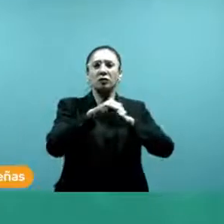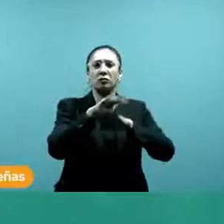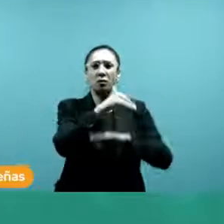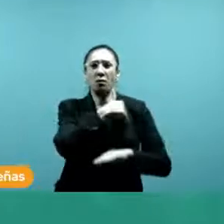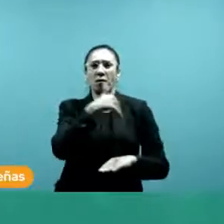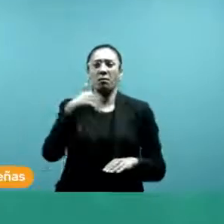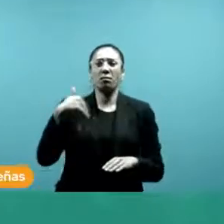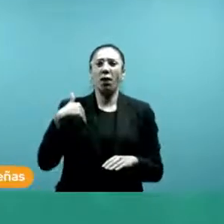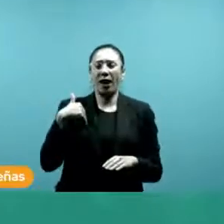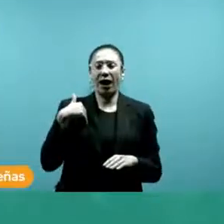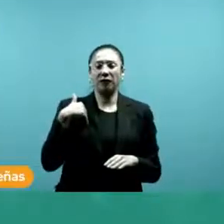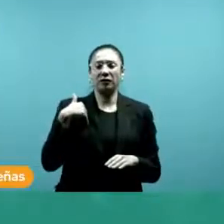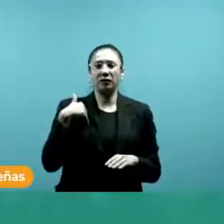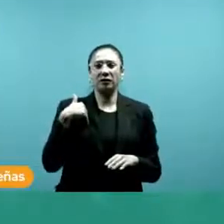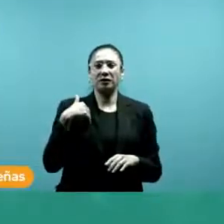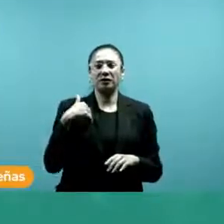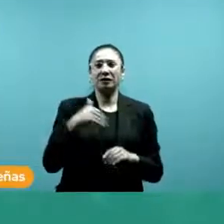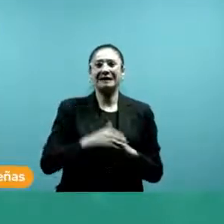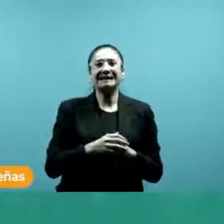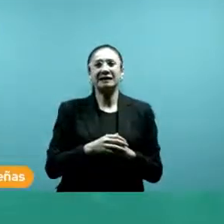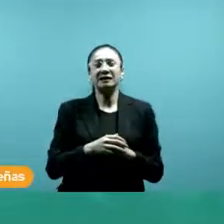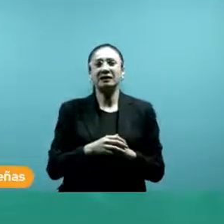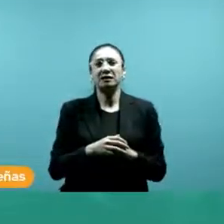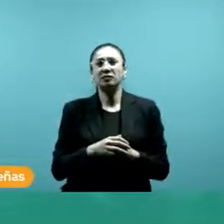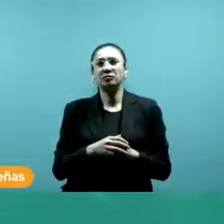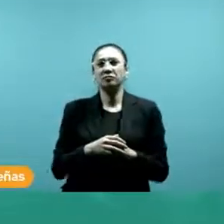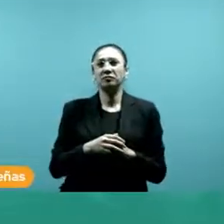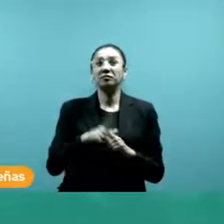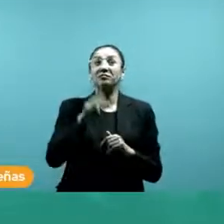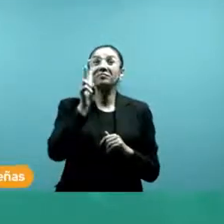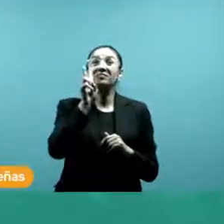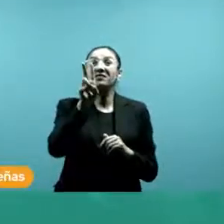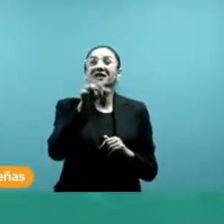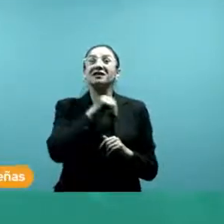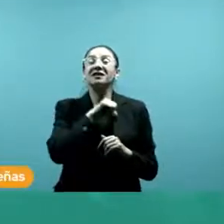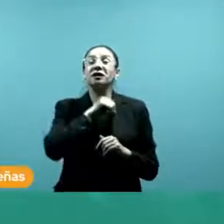the top, you can see the date that this como is May 1937. Ver, en la fecha de